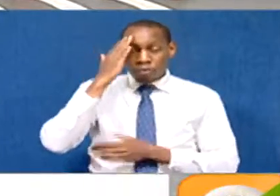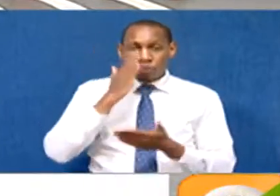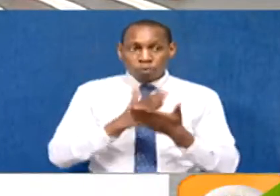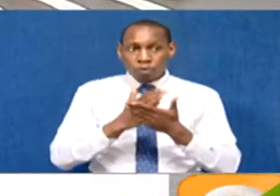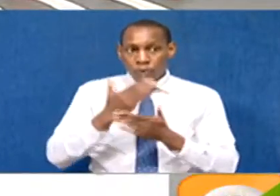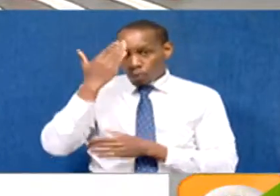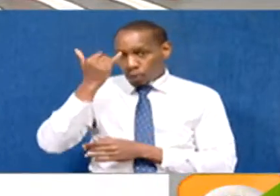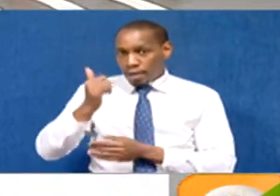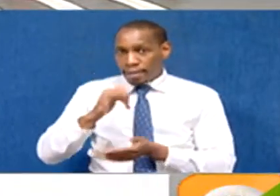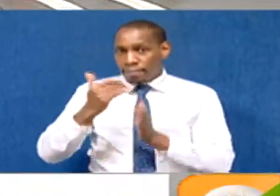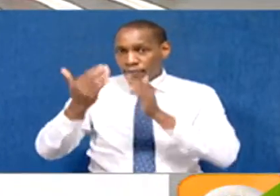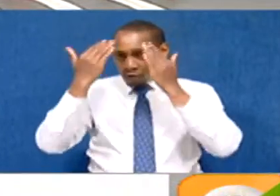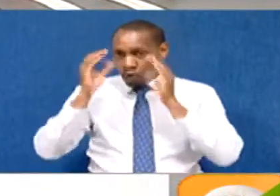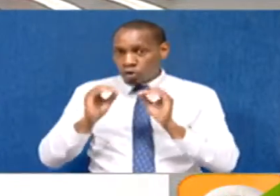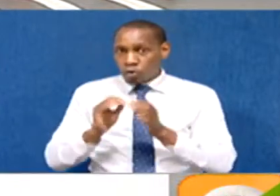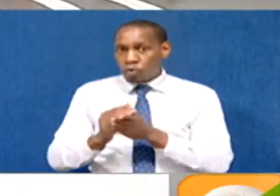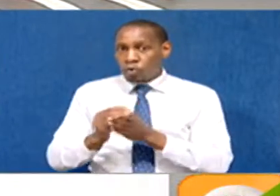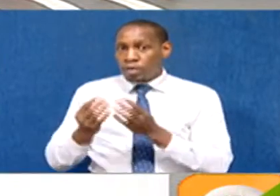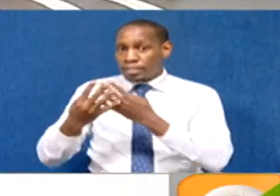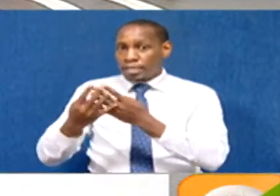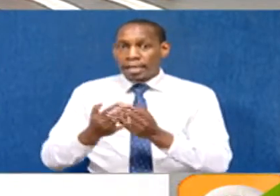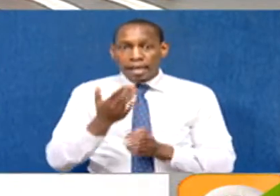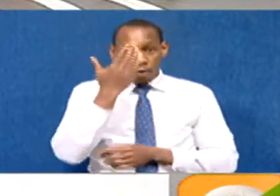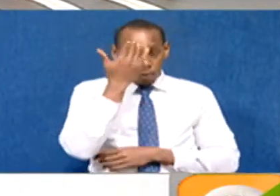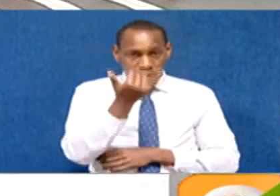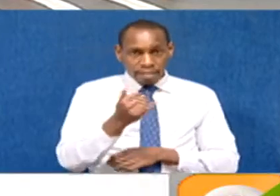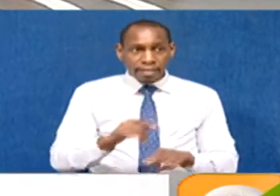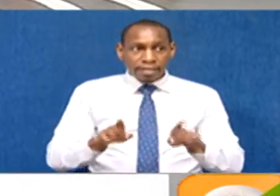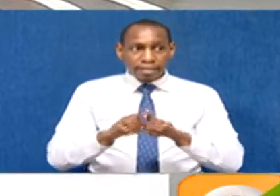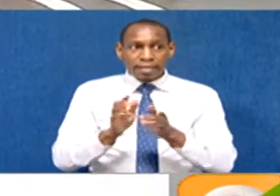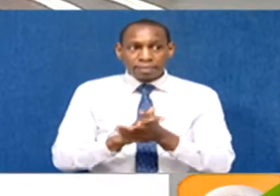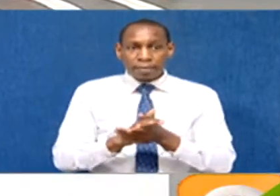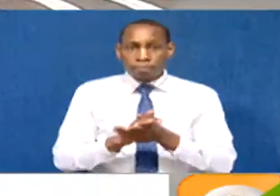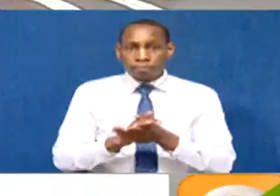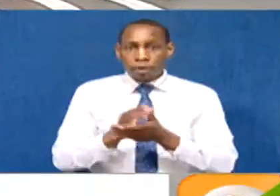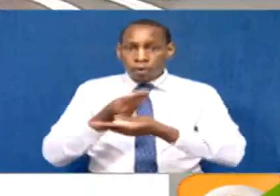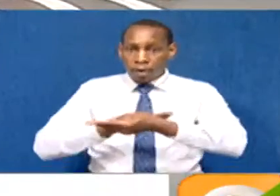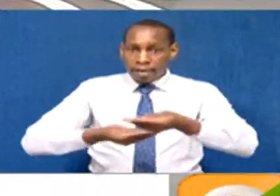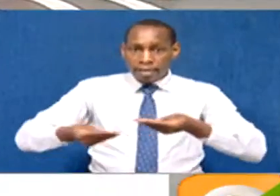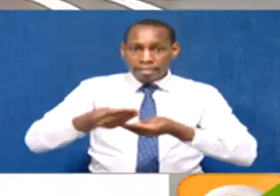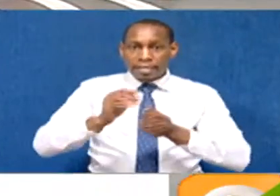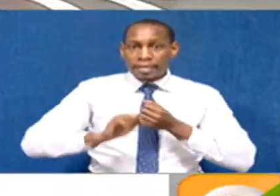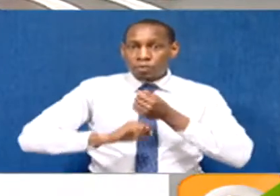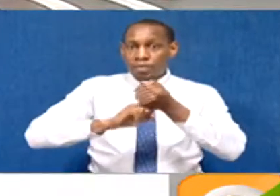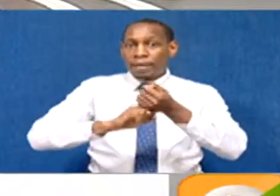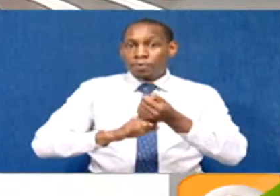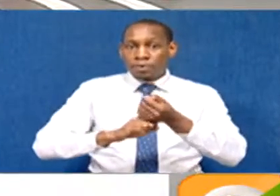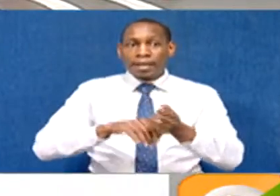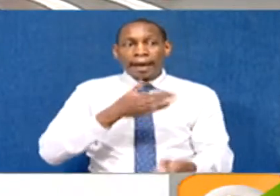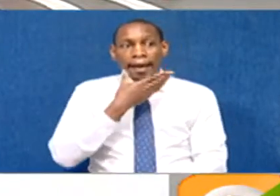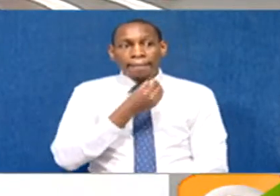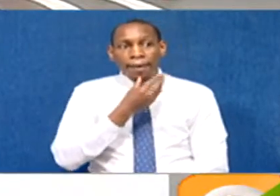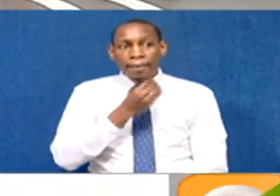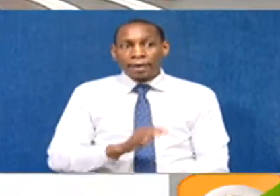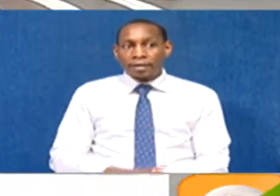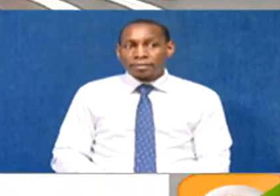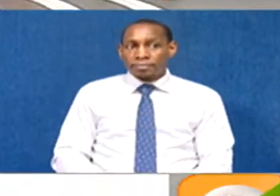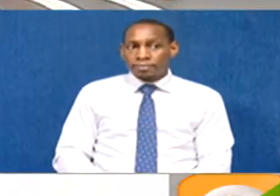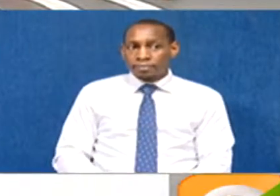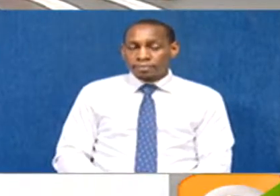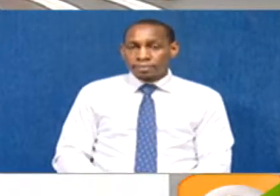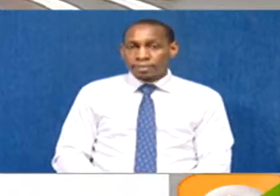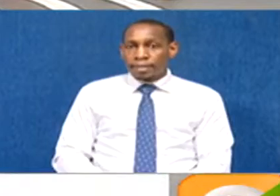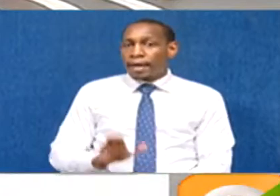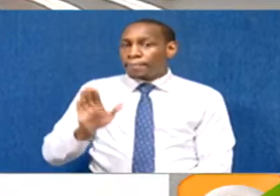I know that for a fact. Why aren't they in court or in jail? Because that is what they are trading in to support Baba. And this is straight from you? I mean, as...